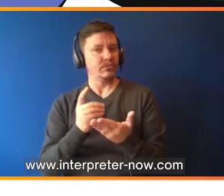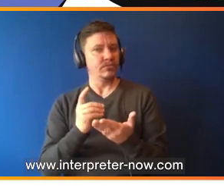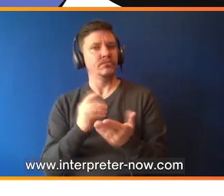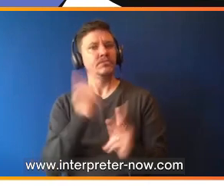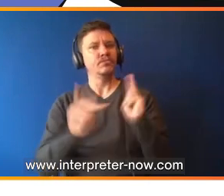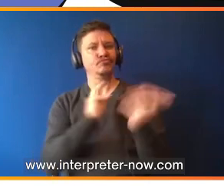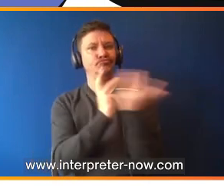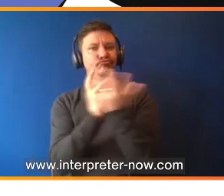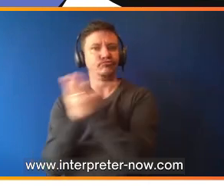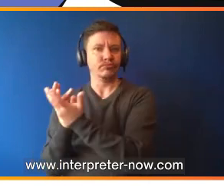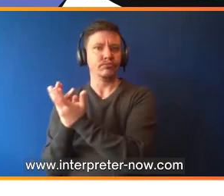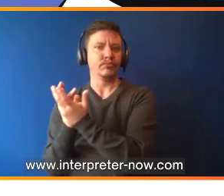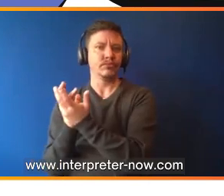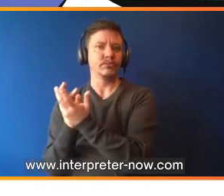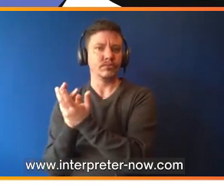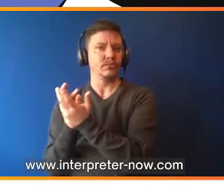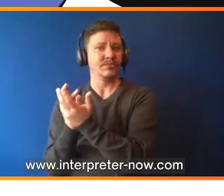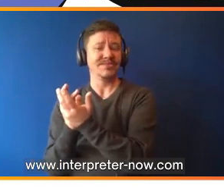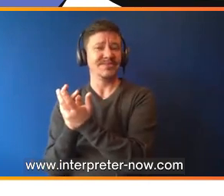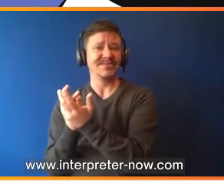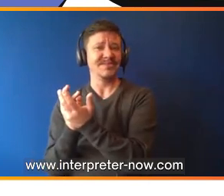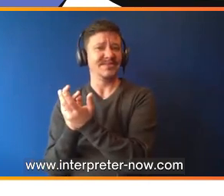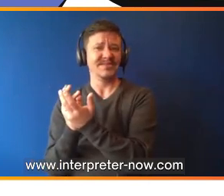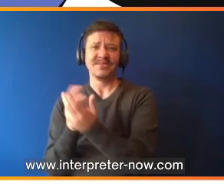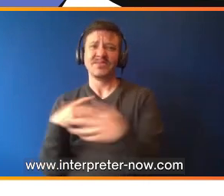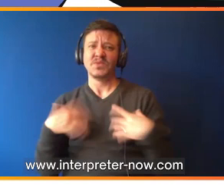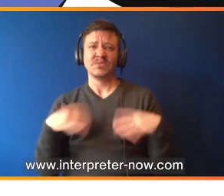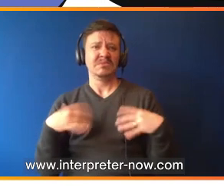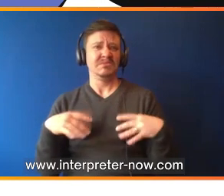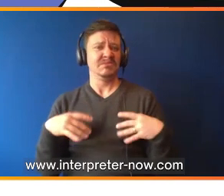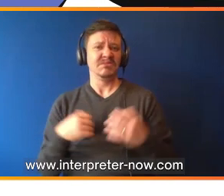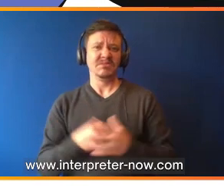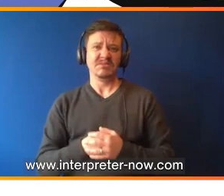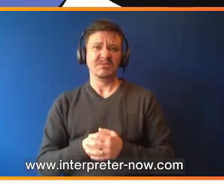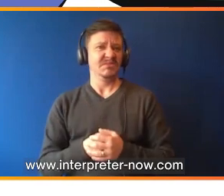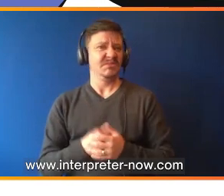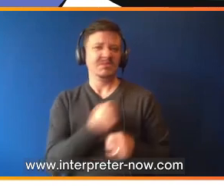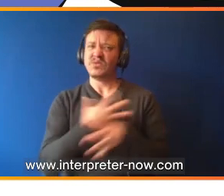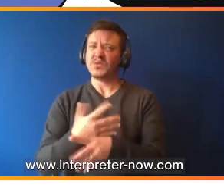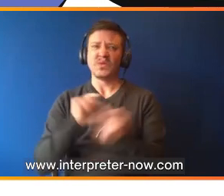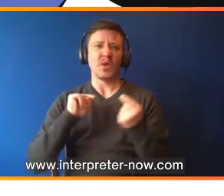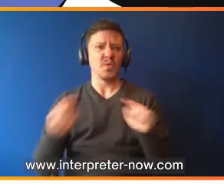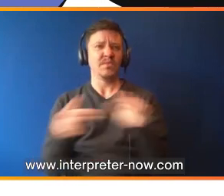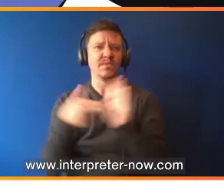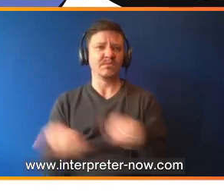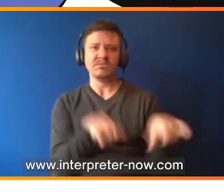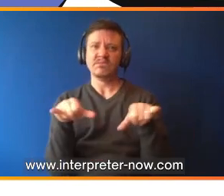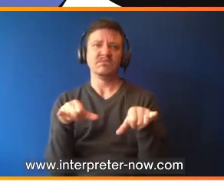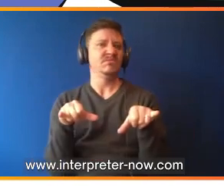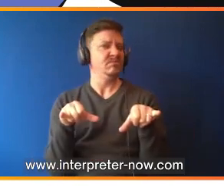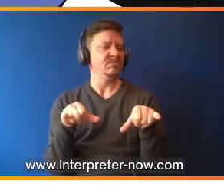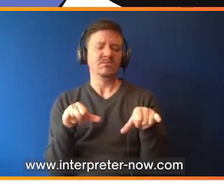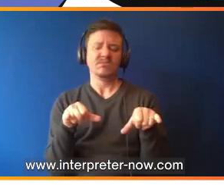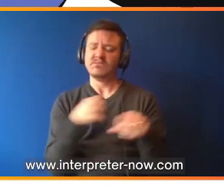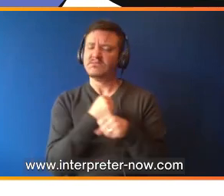background, like, I am a self-taught designer. Like, I did go back to design school, but it was for a design strategy. And then I